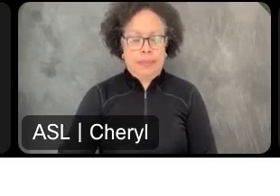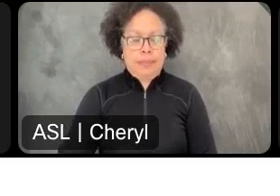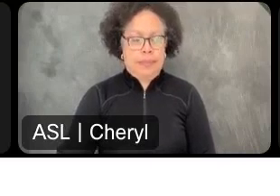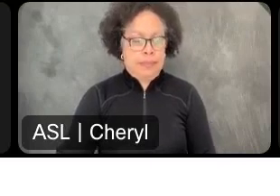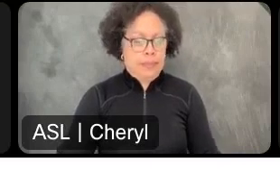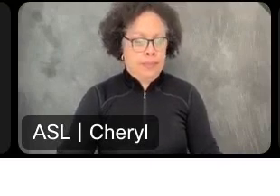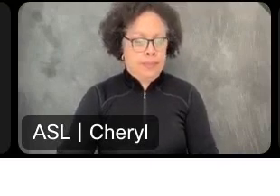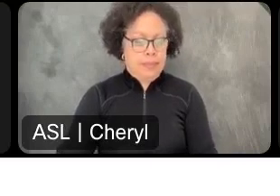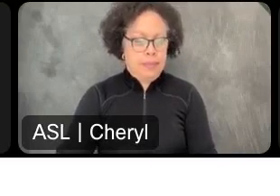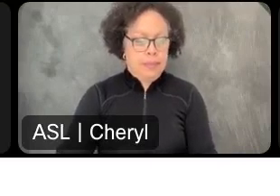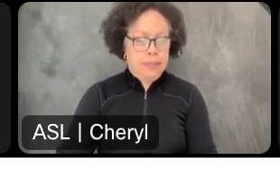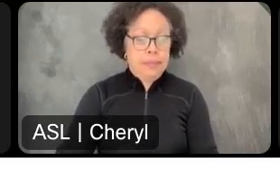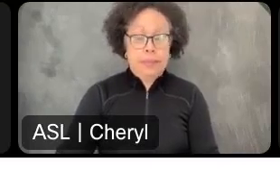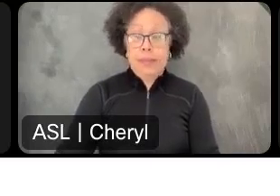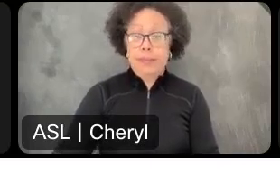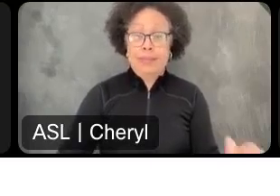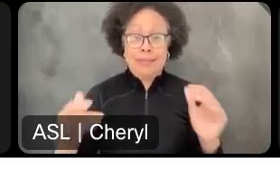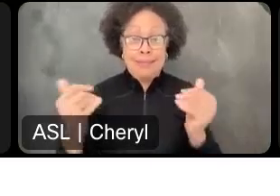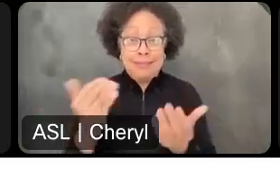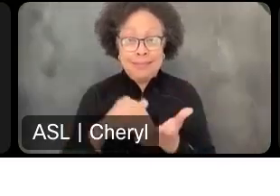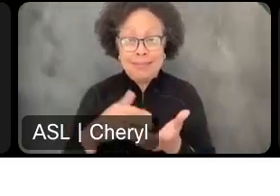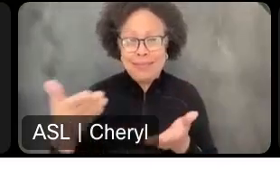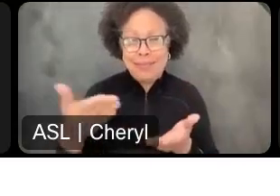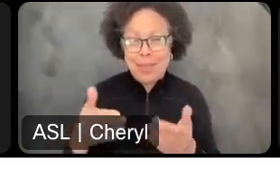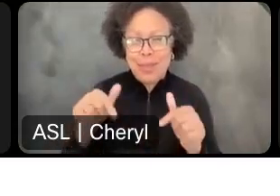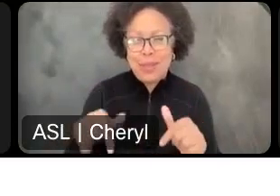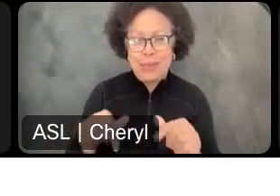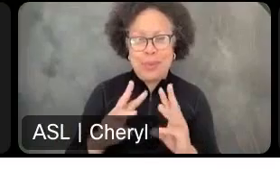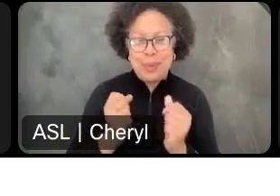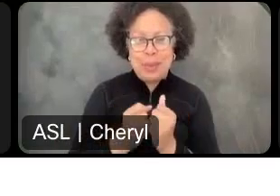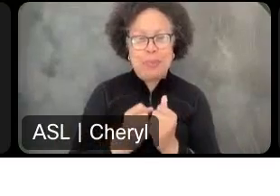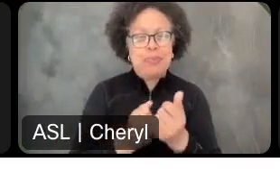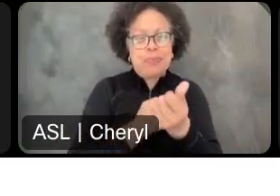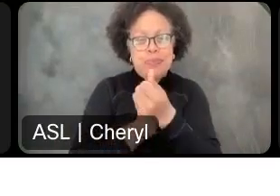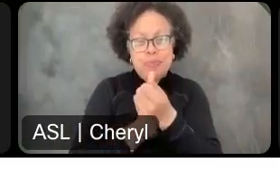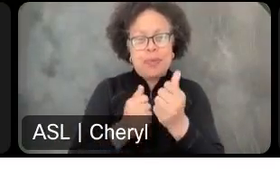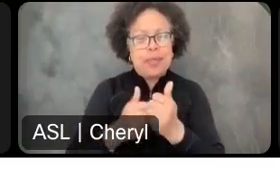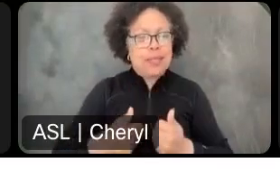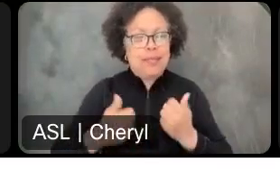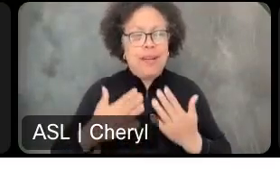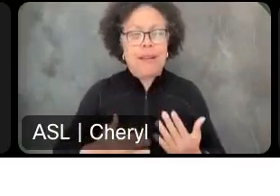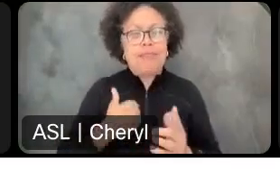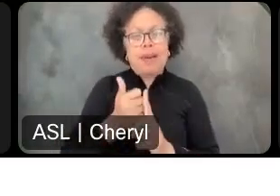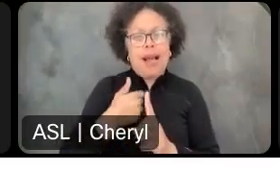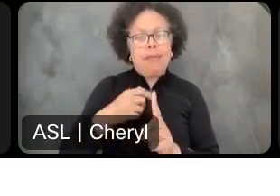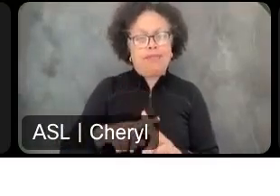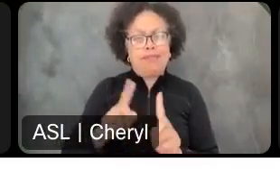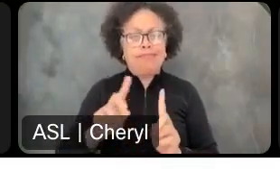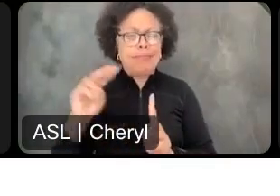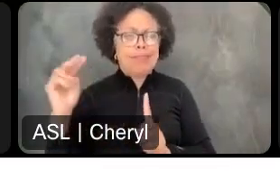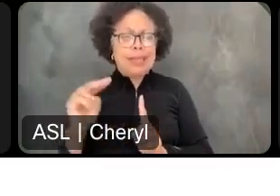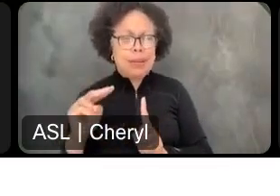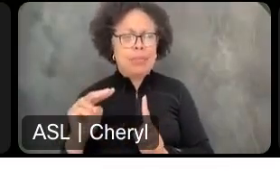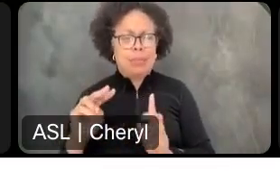I would now like to welcome you to our webinar, Advocating with Survivors Who Have Alternative Perceptions,